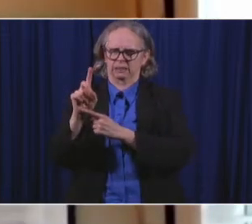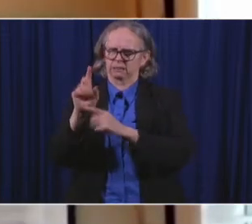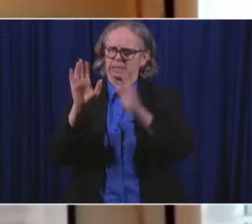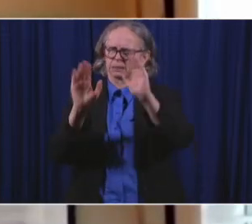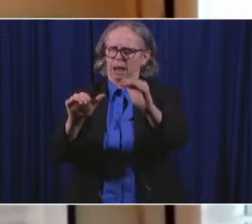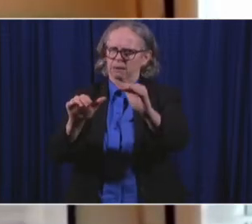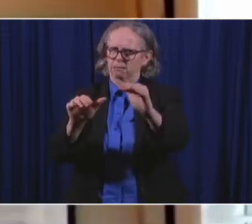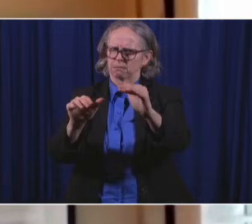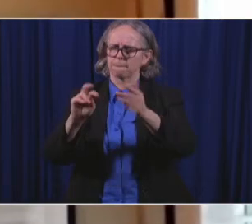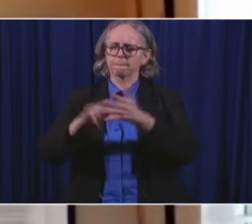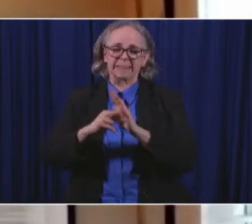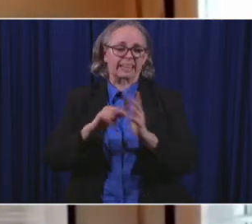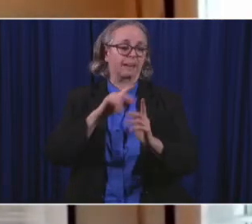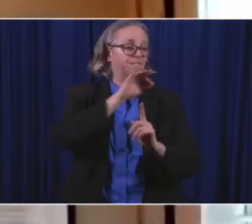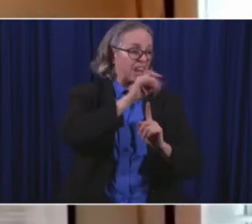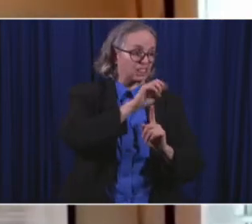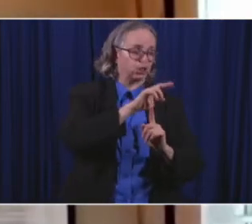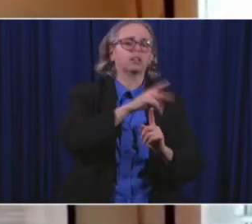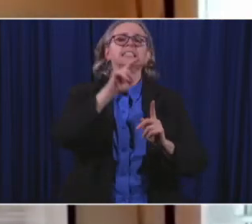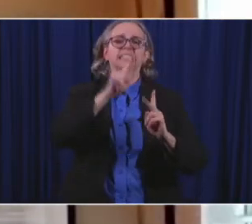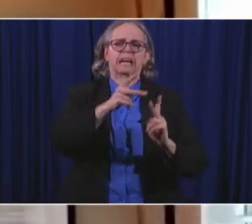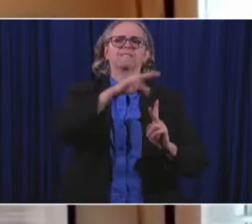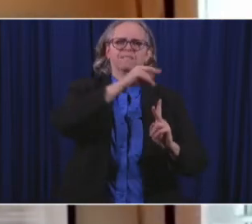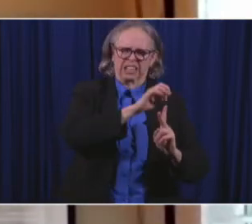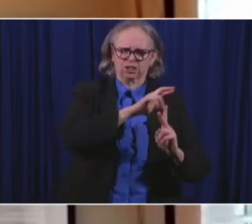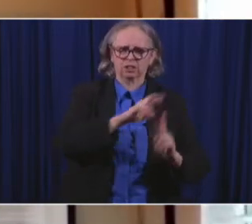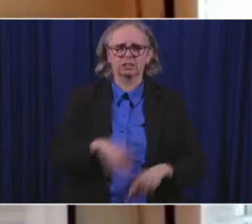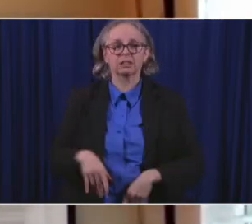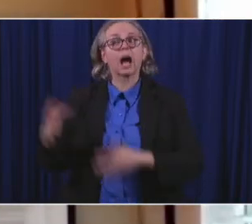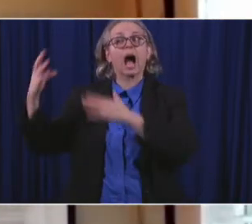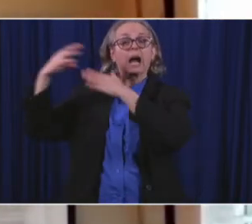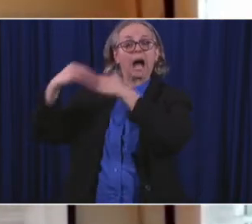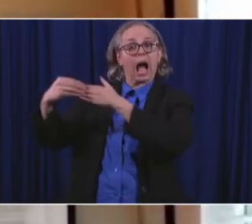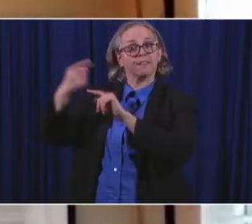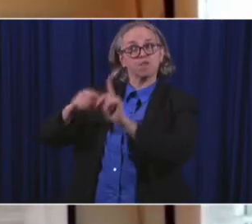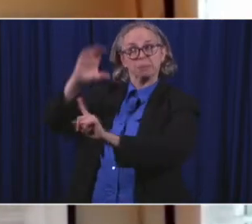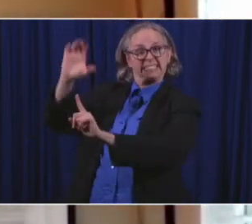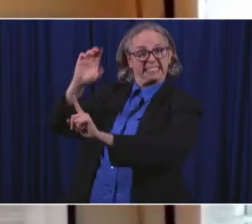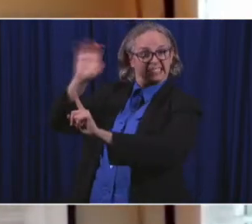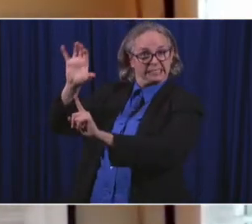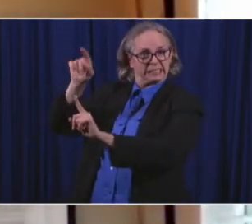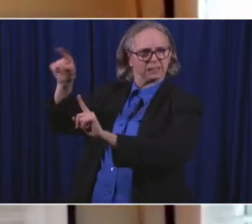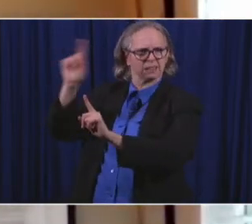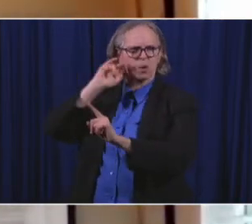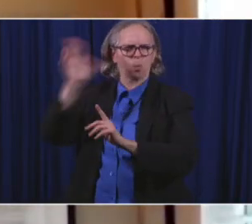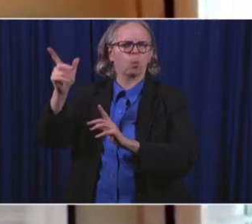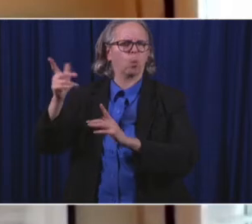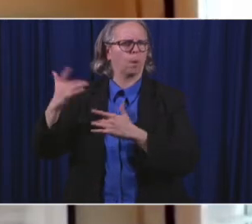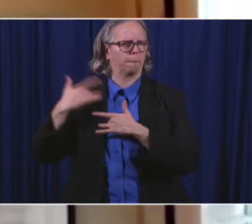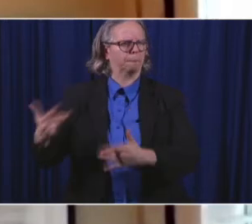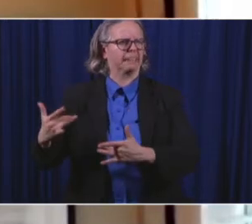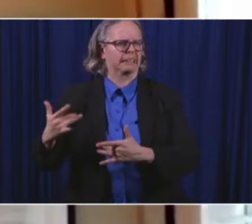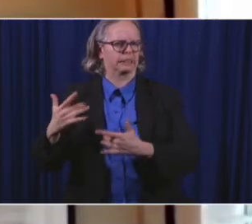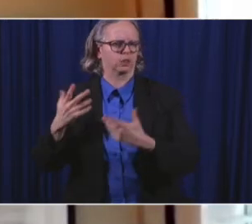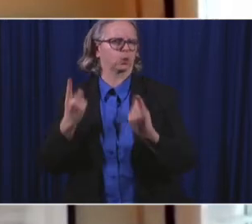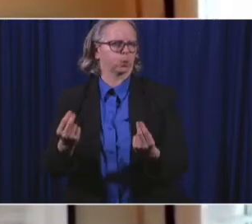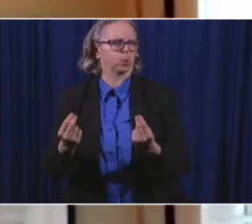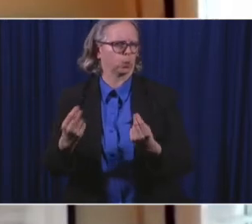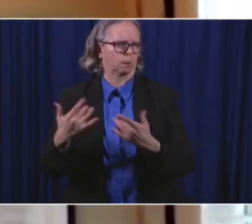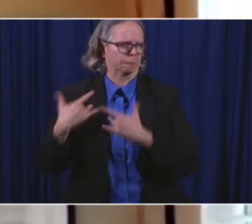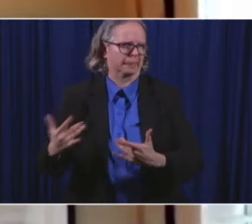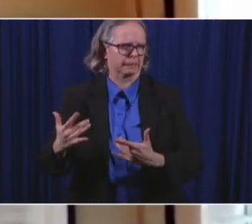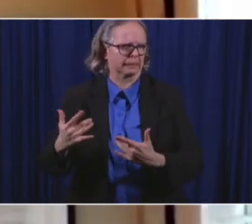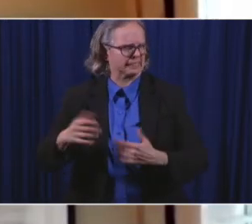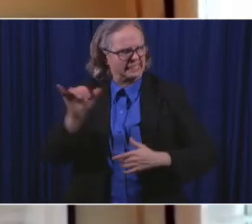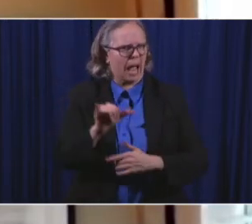the early guidance that we've received. And by the way, that is very typical when we are looking at vaccines that come